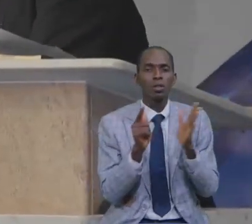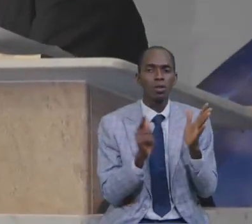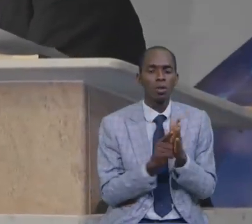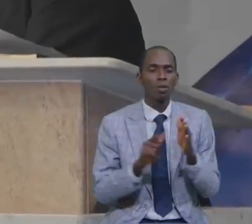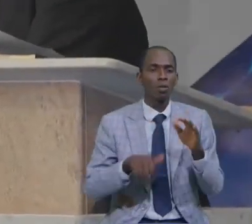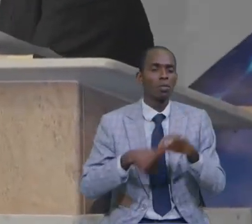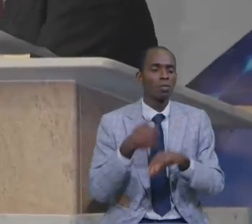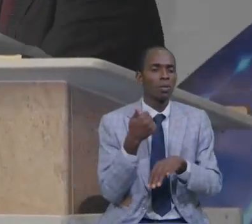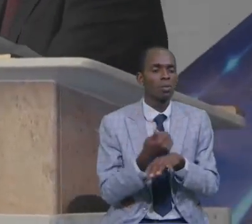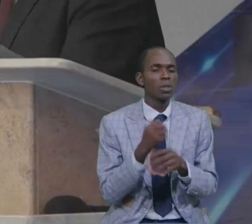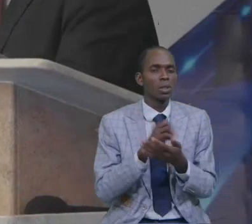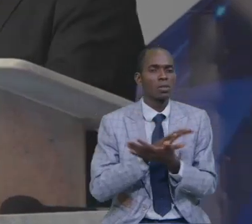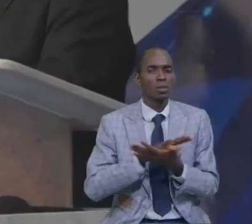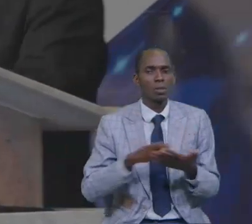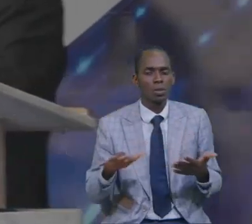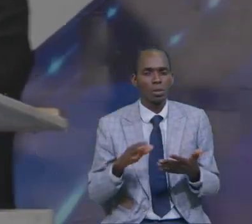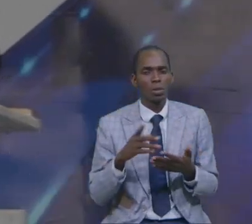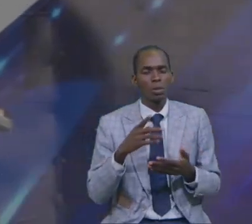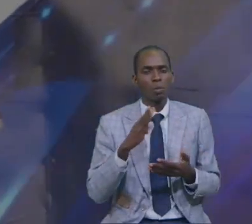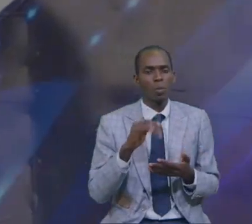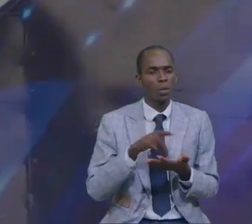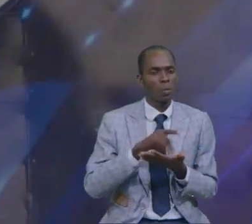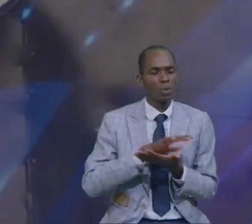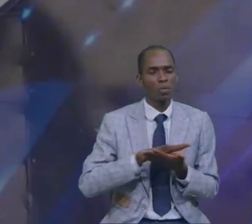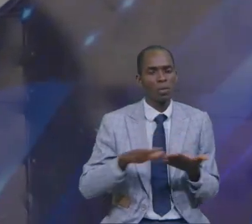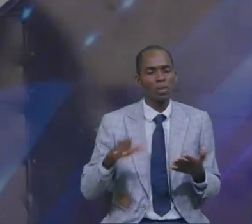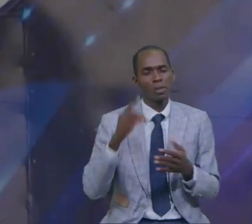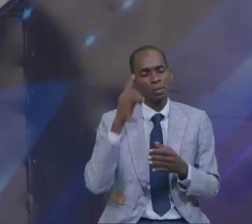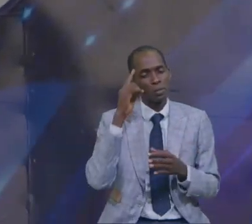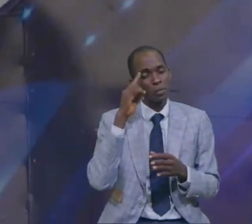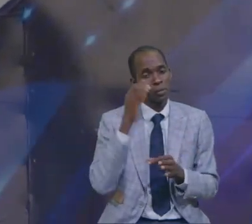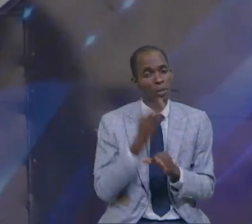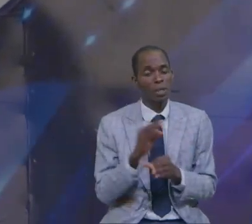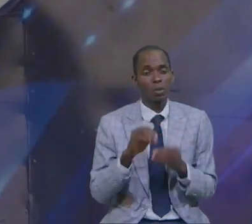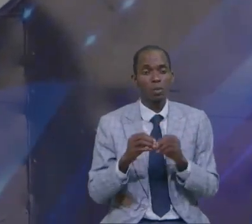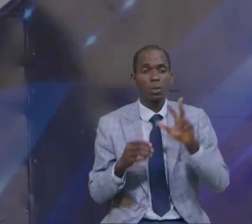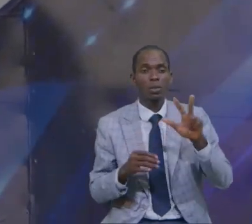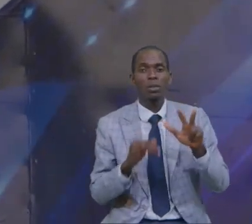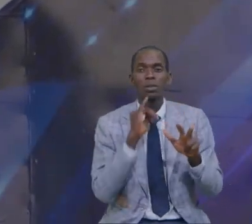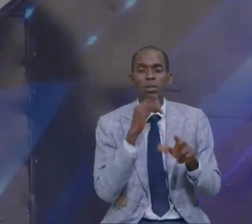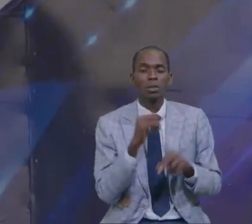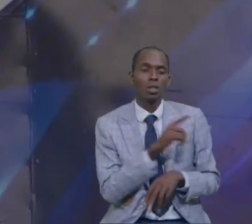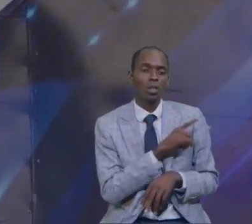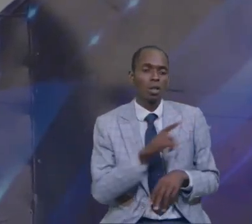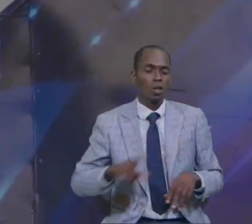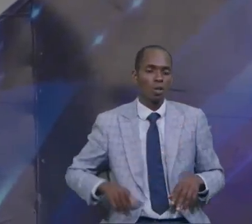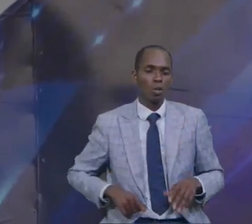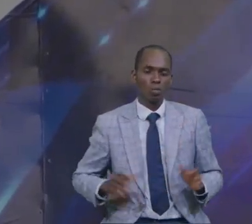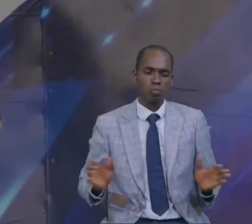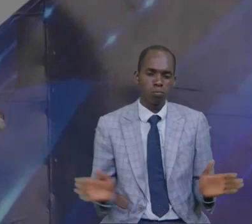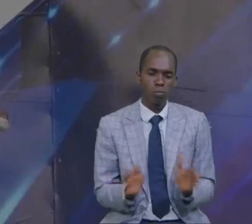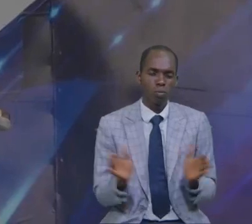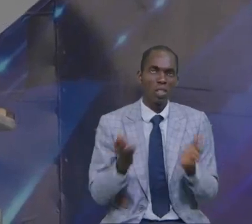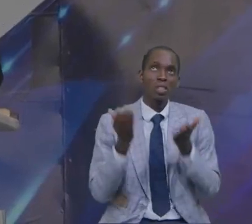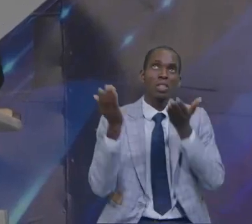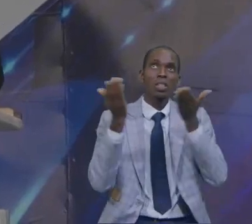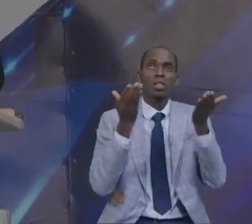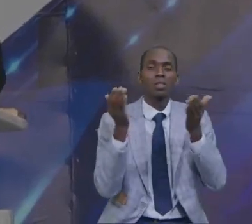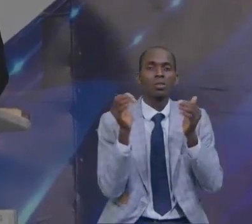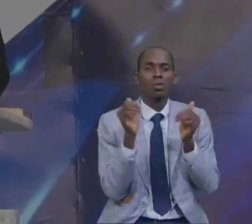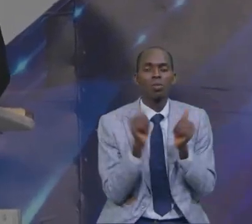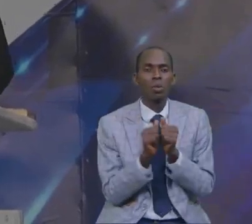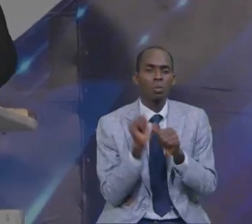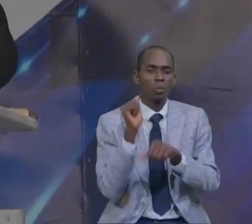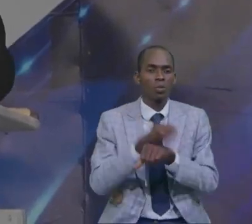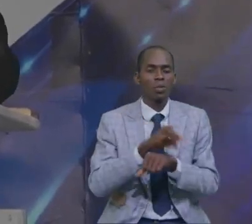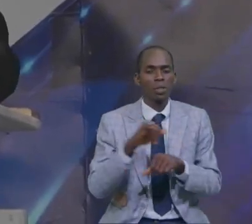compelling service with prevailing faith. And I pray this kind of faith that works in